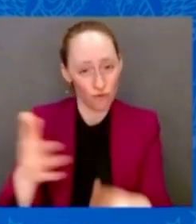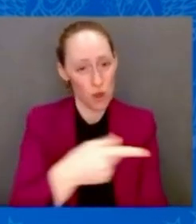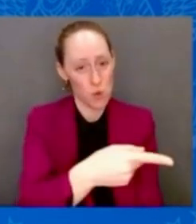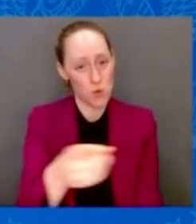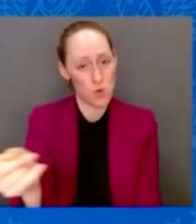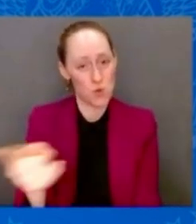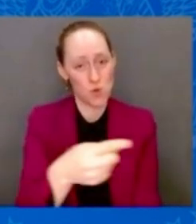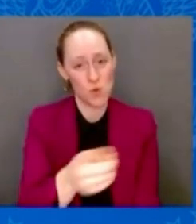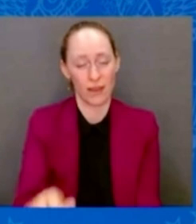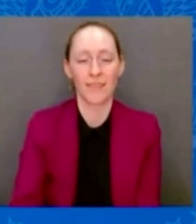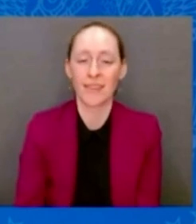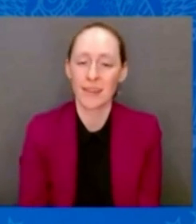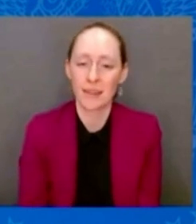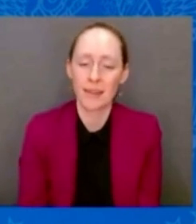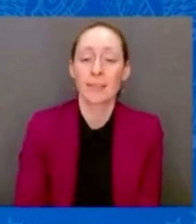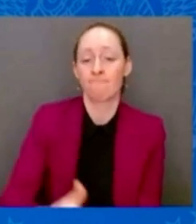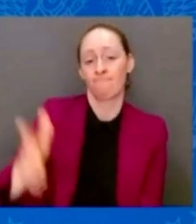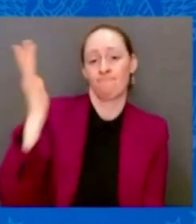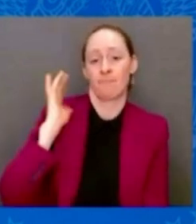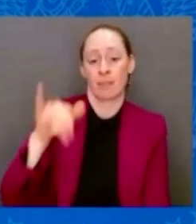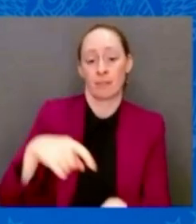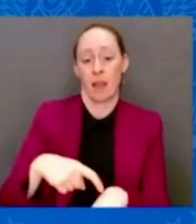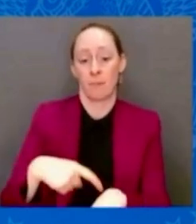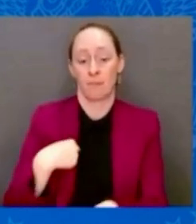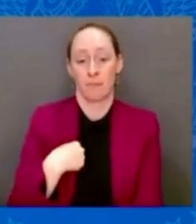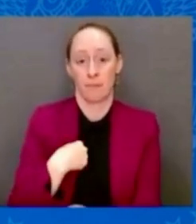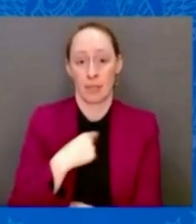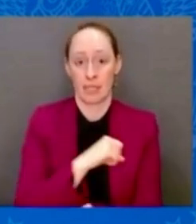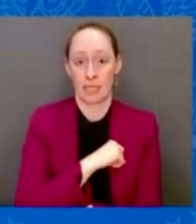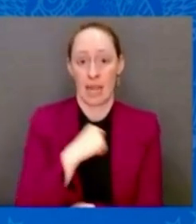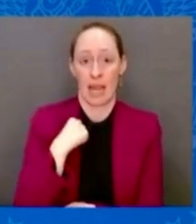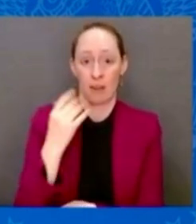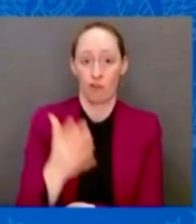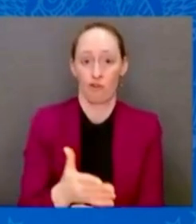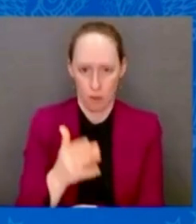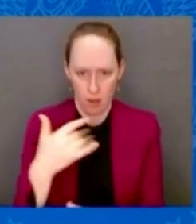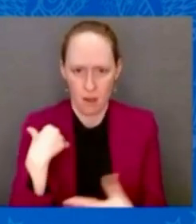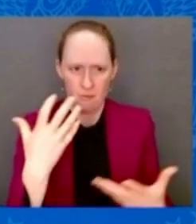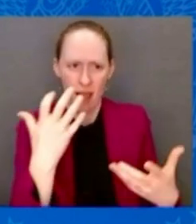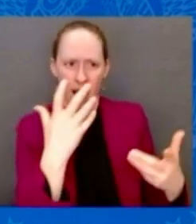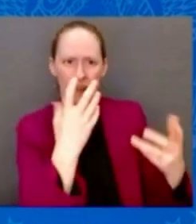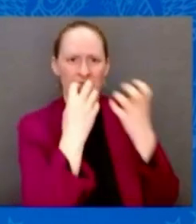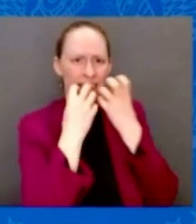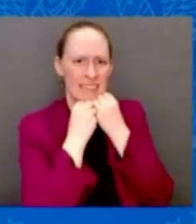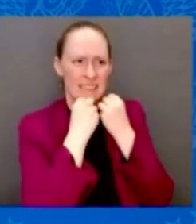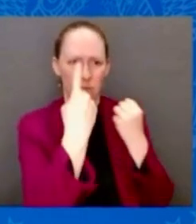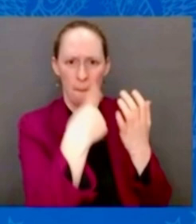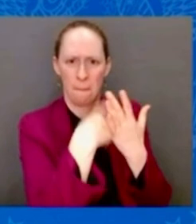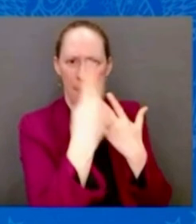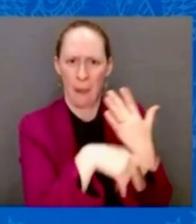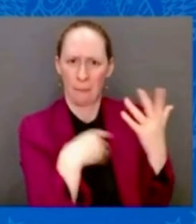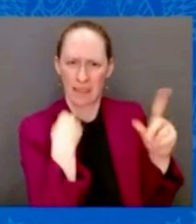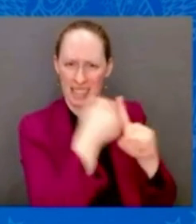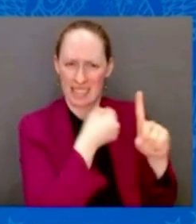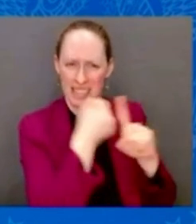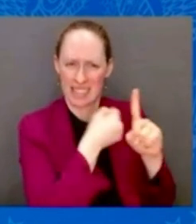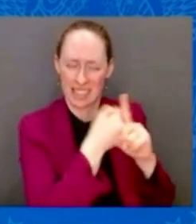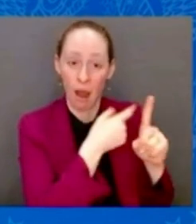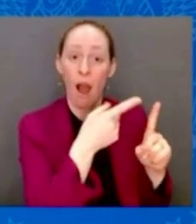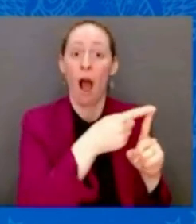Grant Program. As Vice President, I worked to double its funding. In my first months as President, I invested